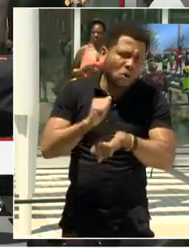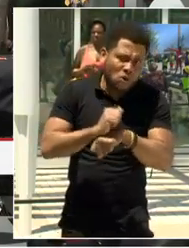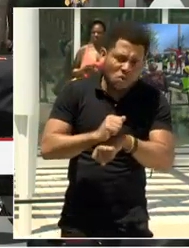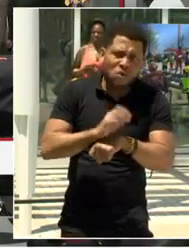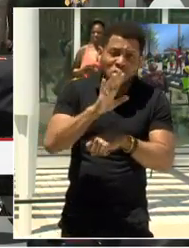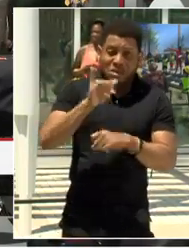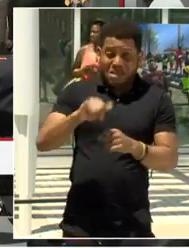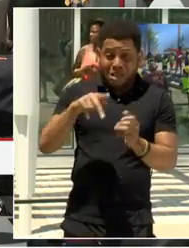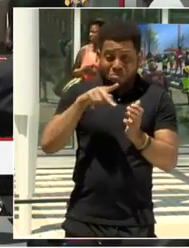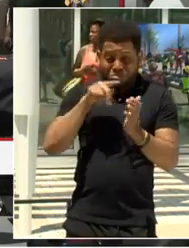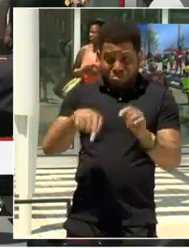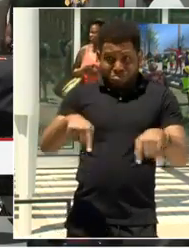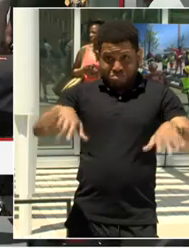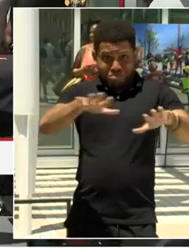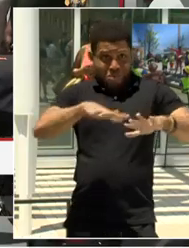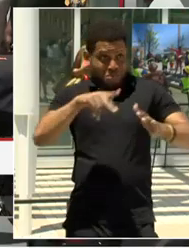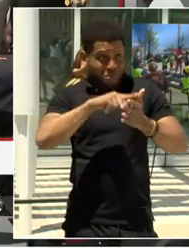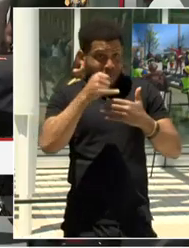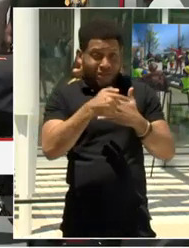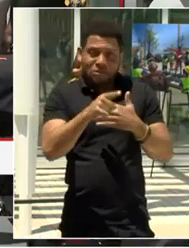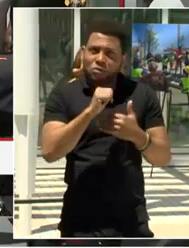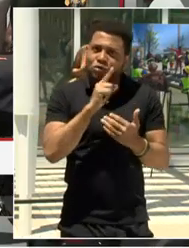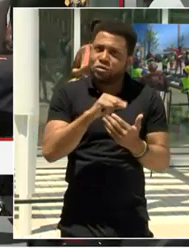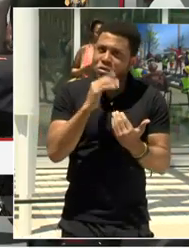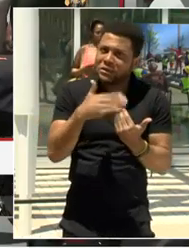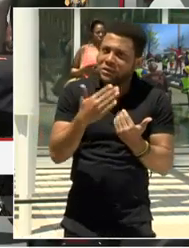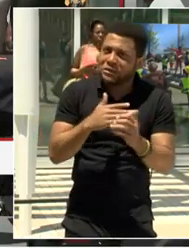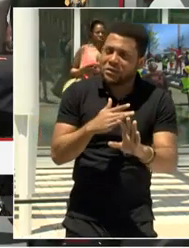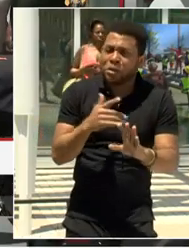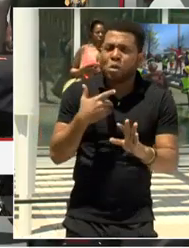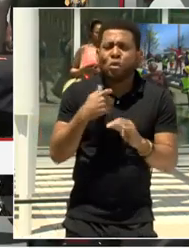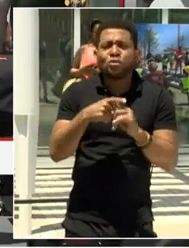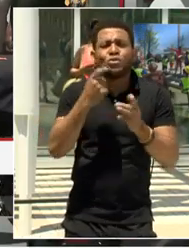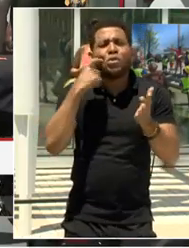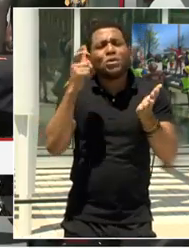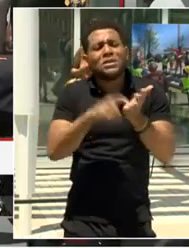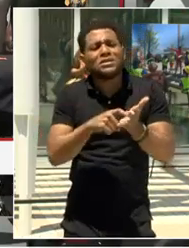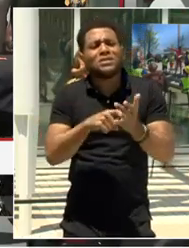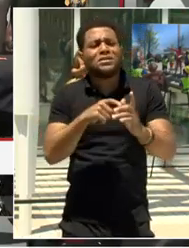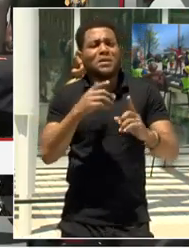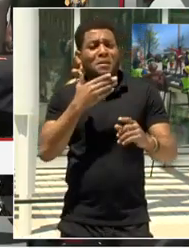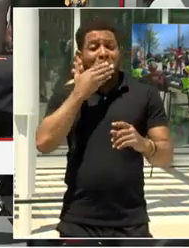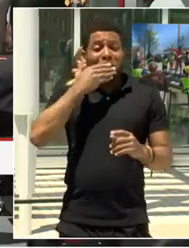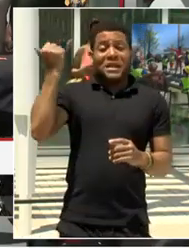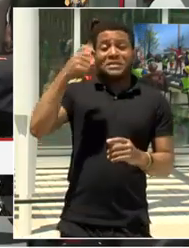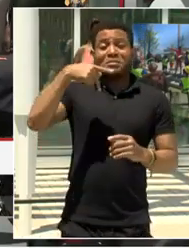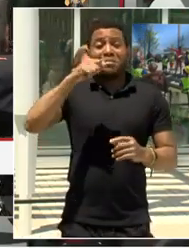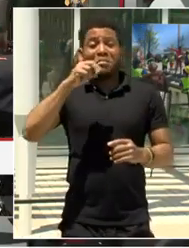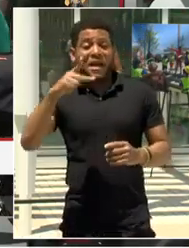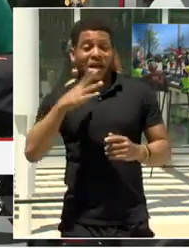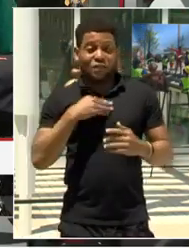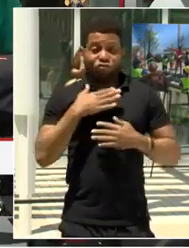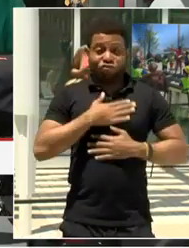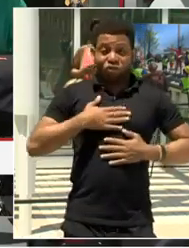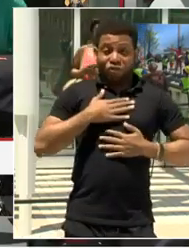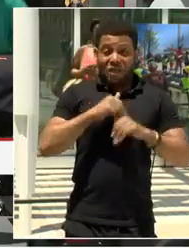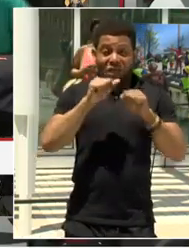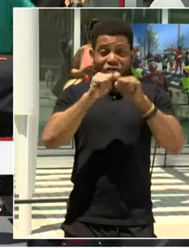DGS will deliver. I also want to recognize the best parks and recreation agency in the nation.